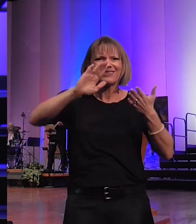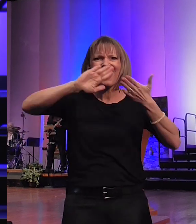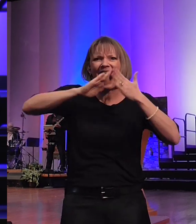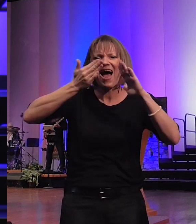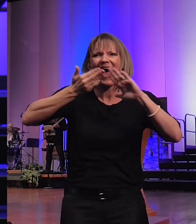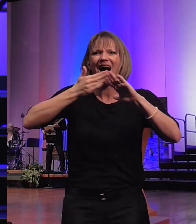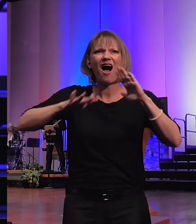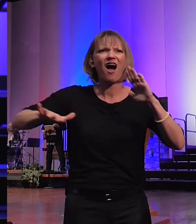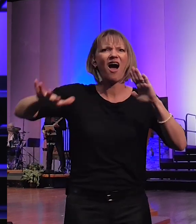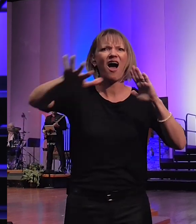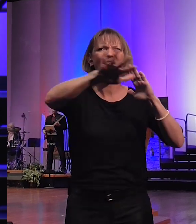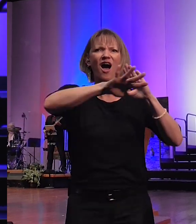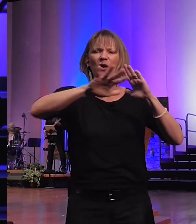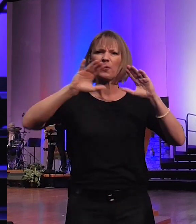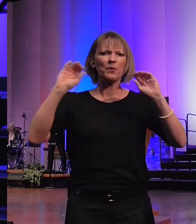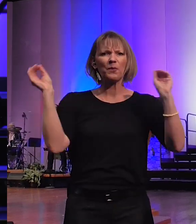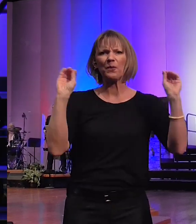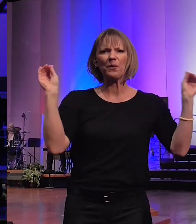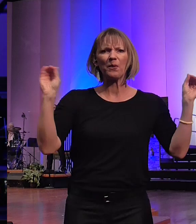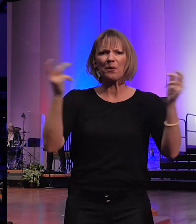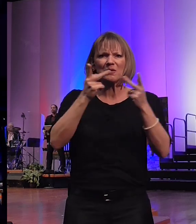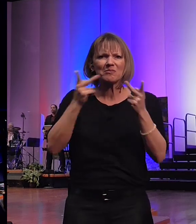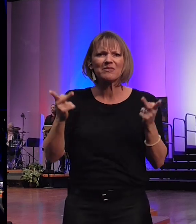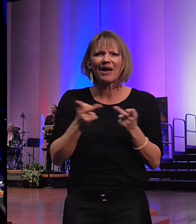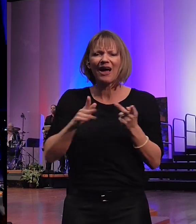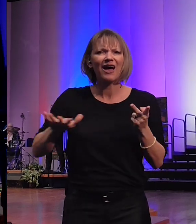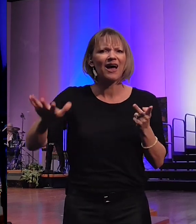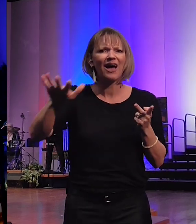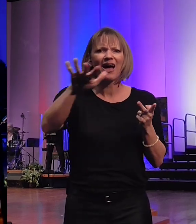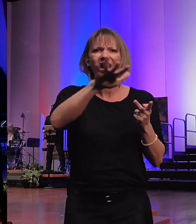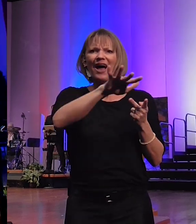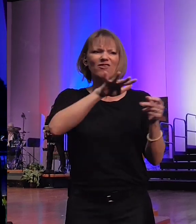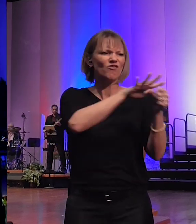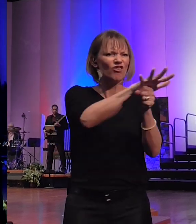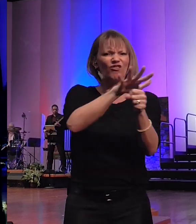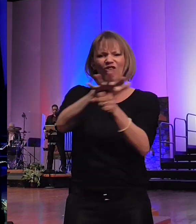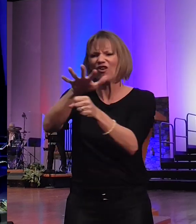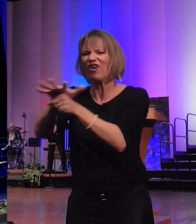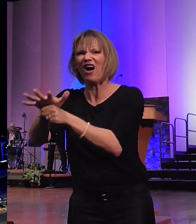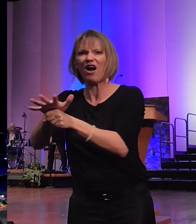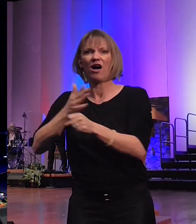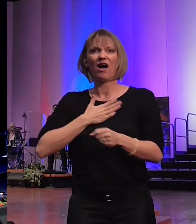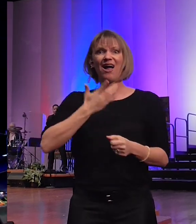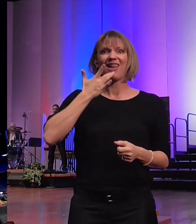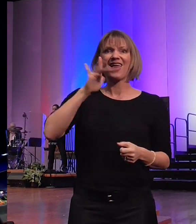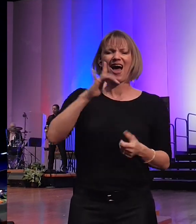no space to rent in this town. You're out of luck.